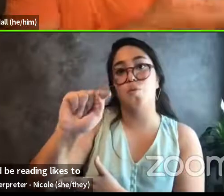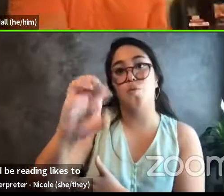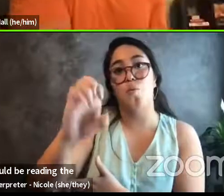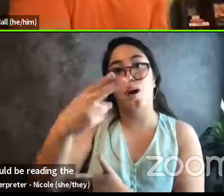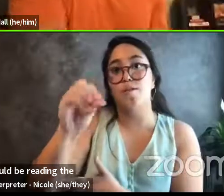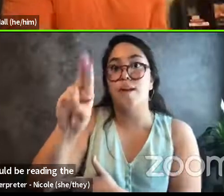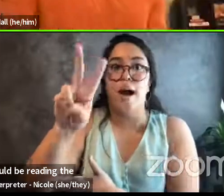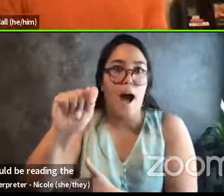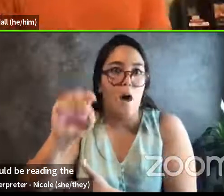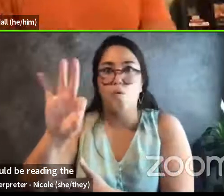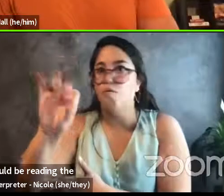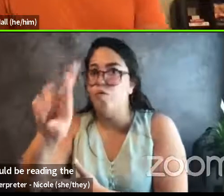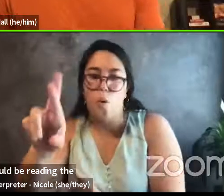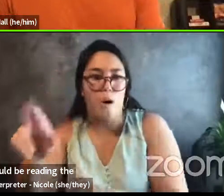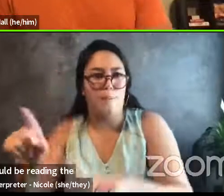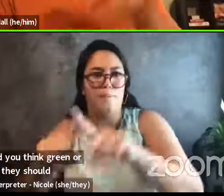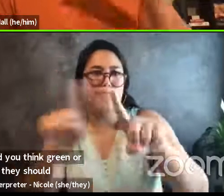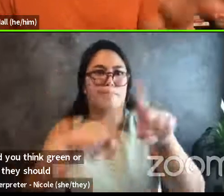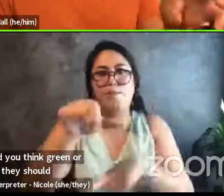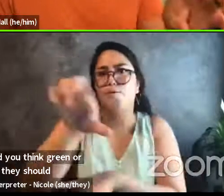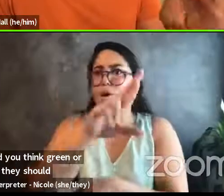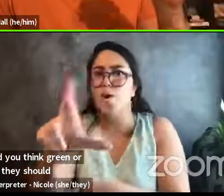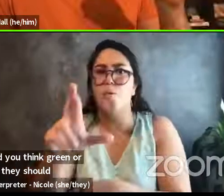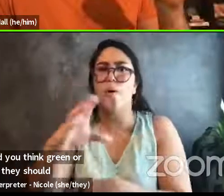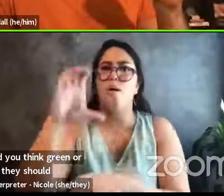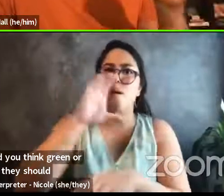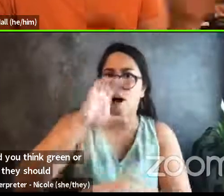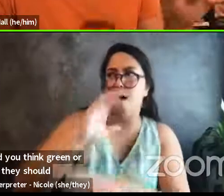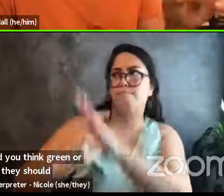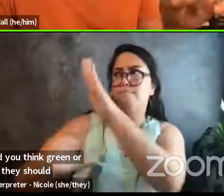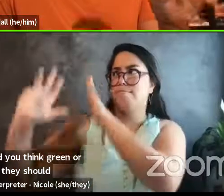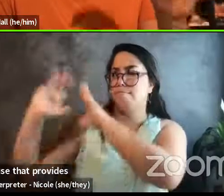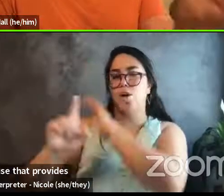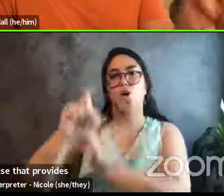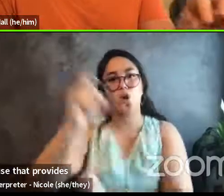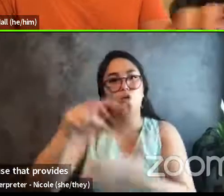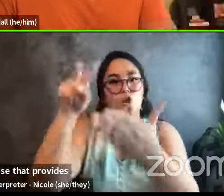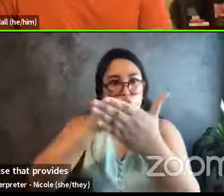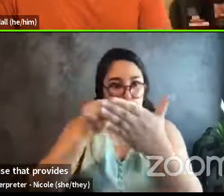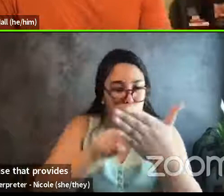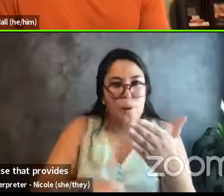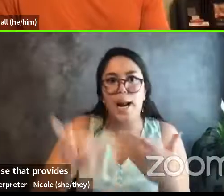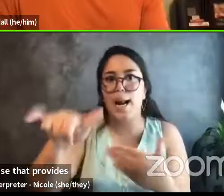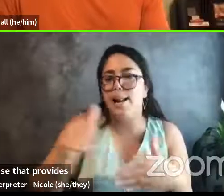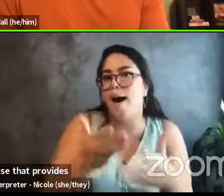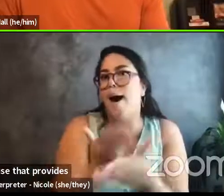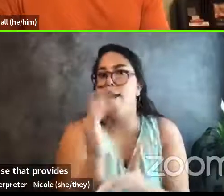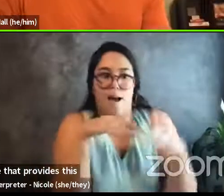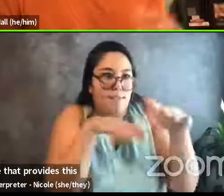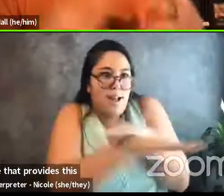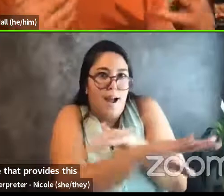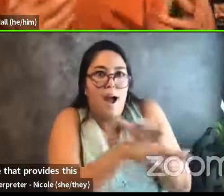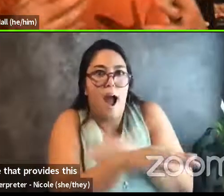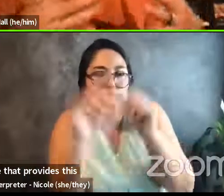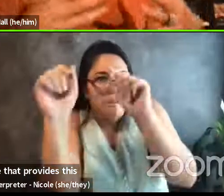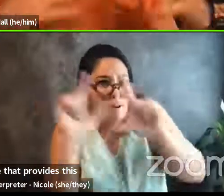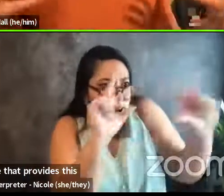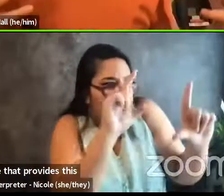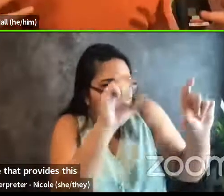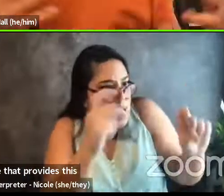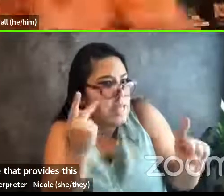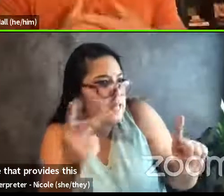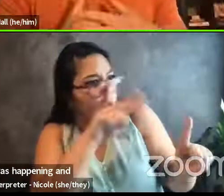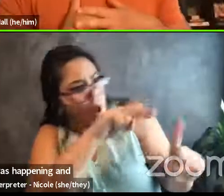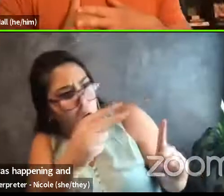or Strange Looking Exile. Like they should be reading that material because that provides this incredible window into what was happening. And cartoonists were